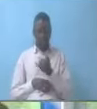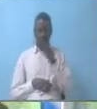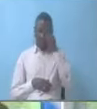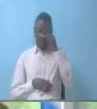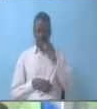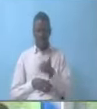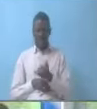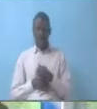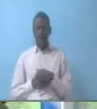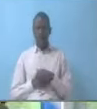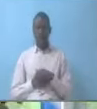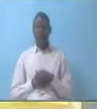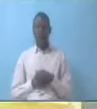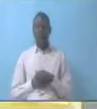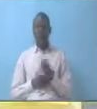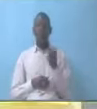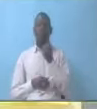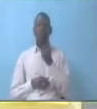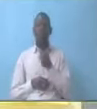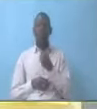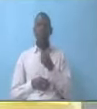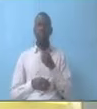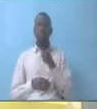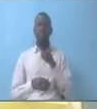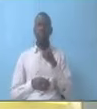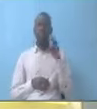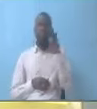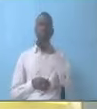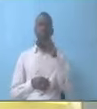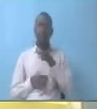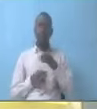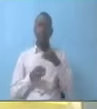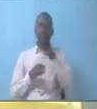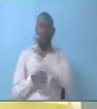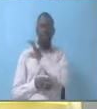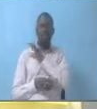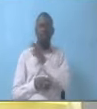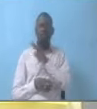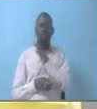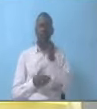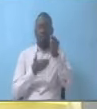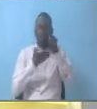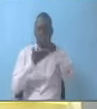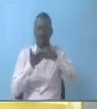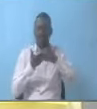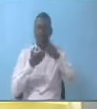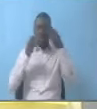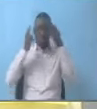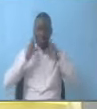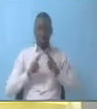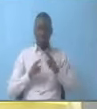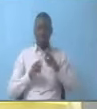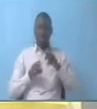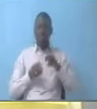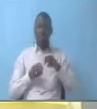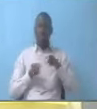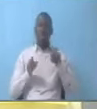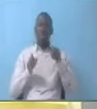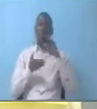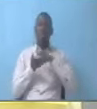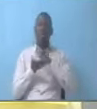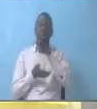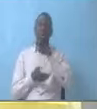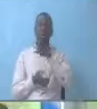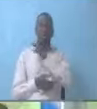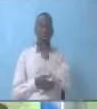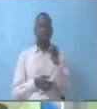Attorney General, because the Parliamentary Council does not draft laws in his name. I think I have settled that. Yes. It was a division in